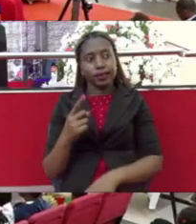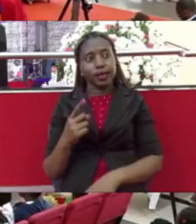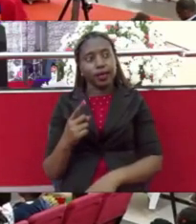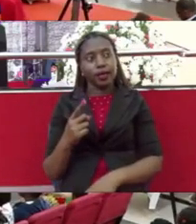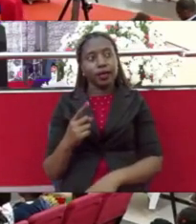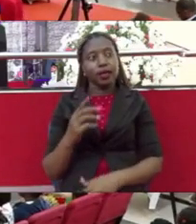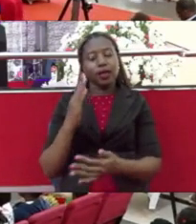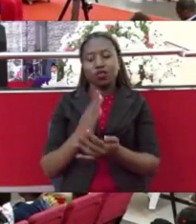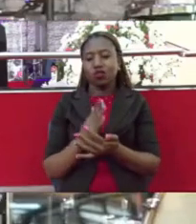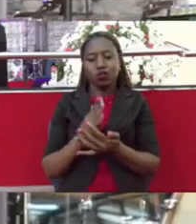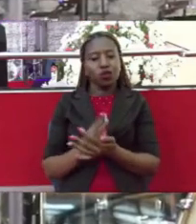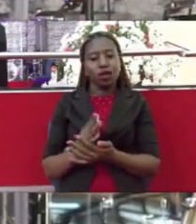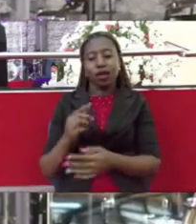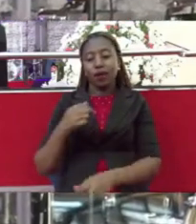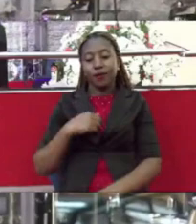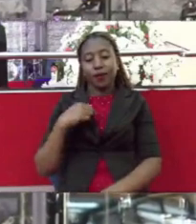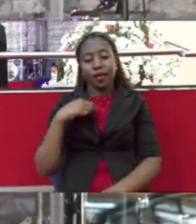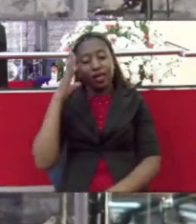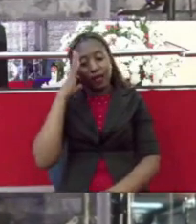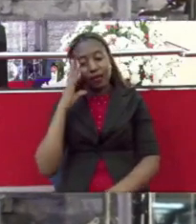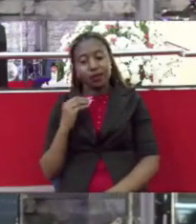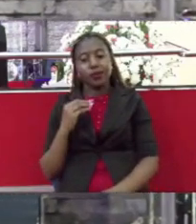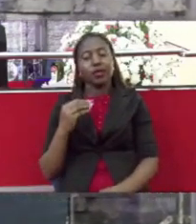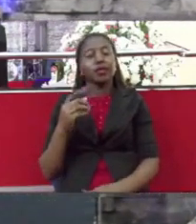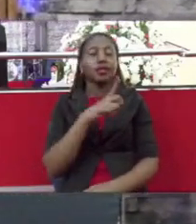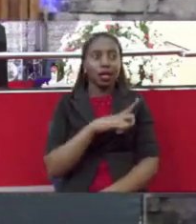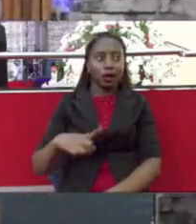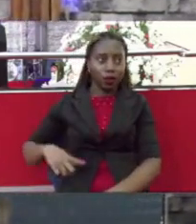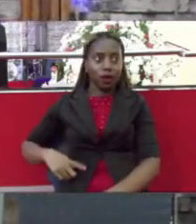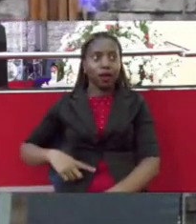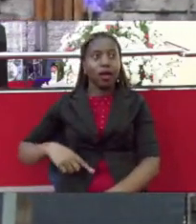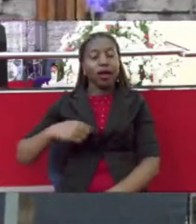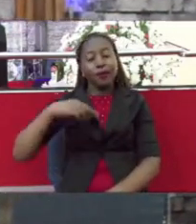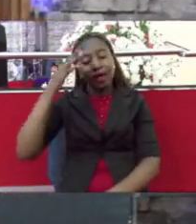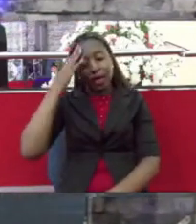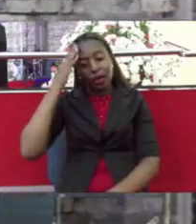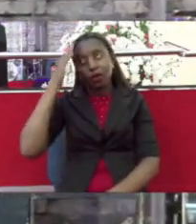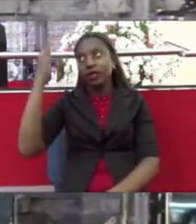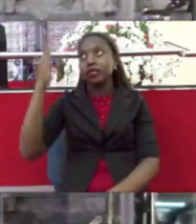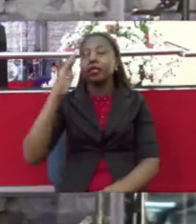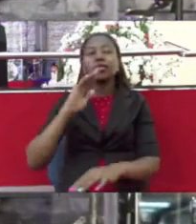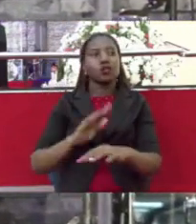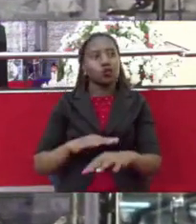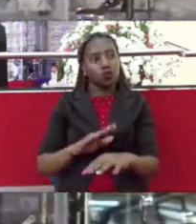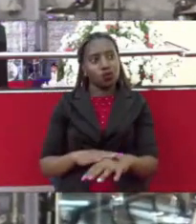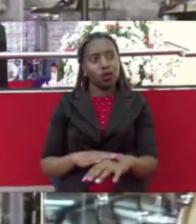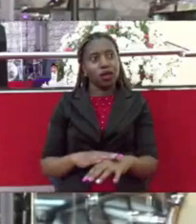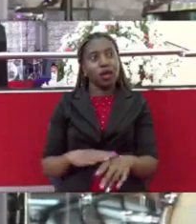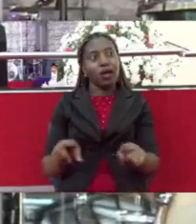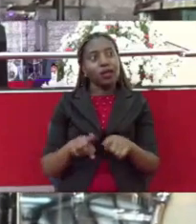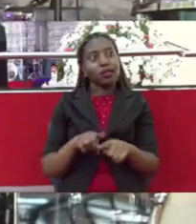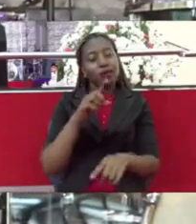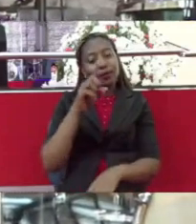tested of the Lord. Ya kwamba nimeonja Mungu. And I know he's good. Na ninajua kwamba ni mwema. He'll be good to you. Na atakuwa